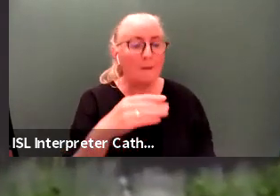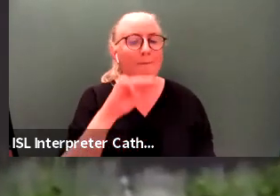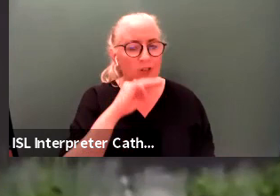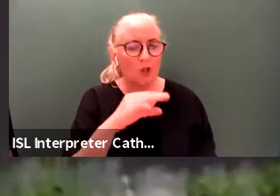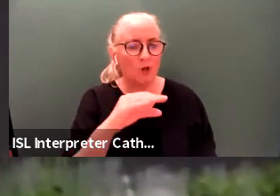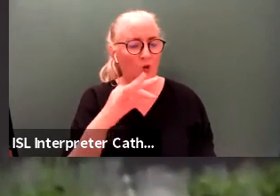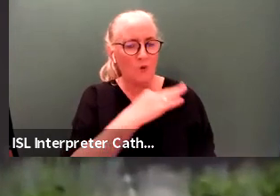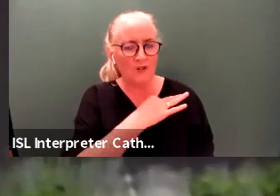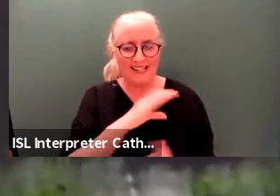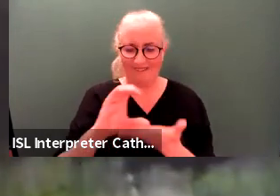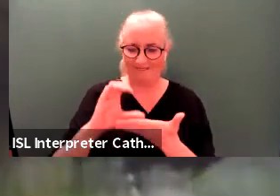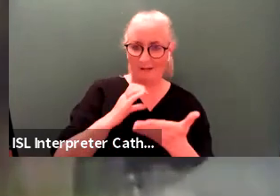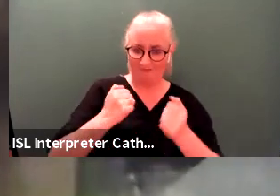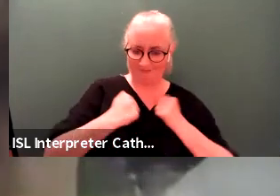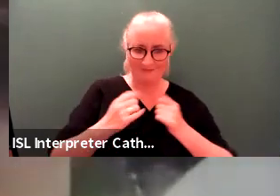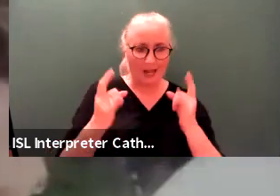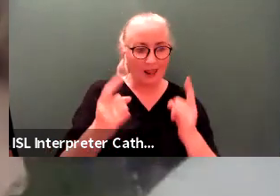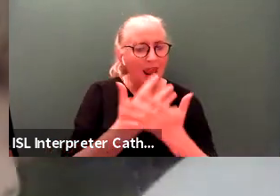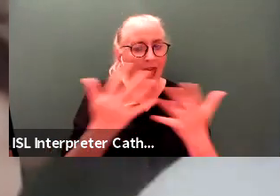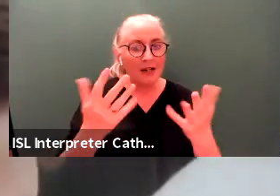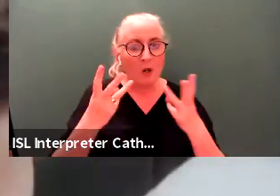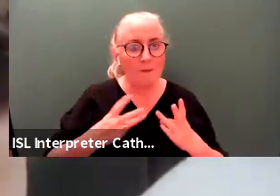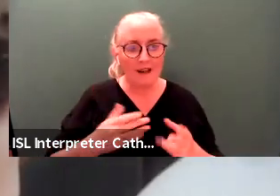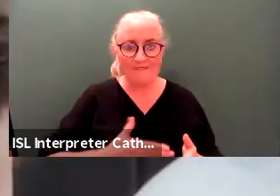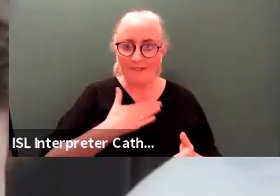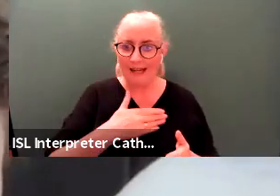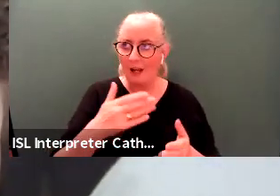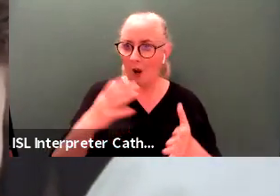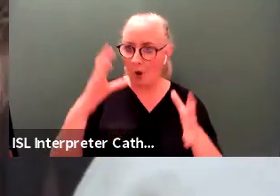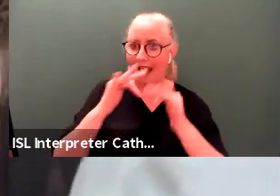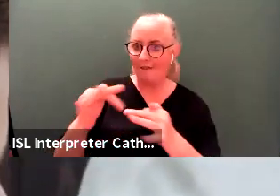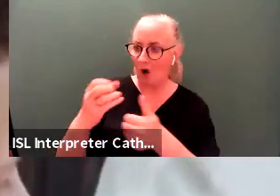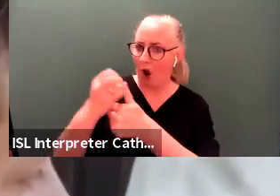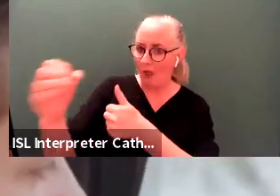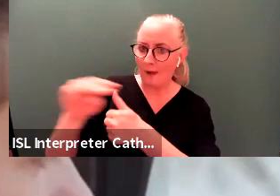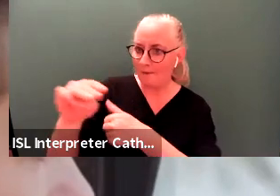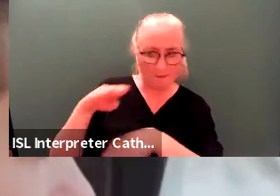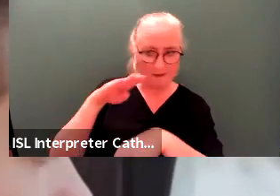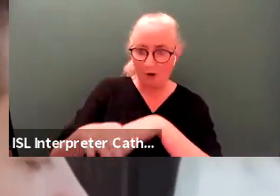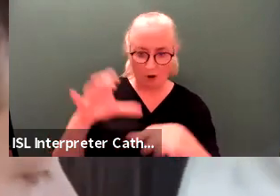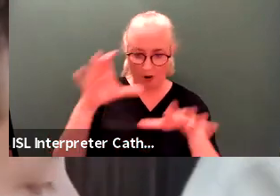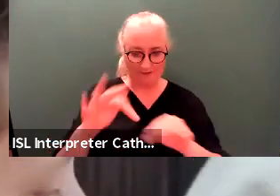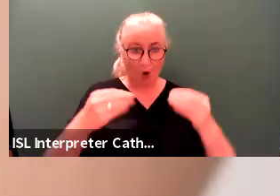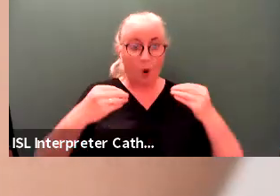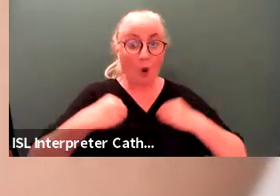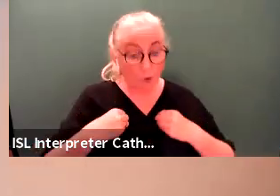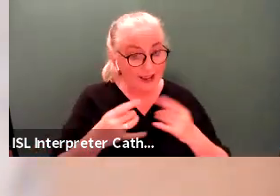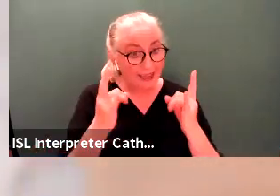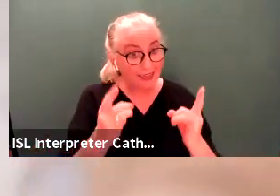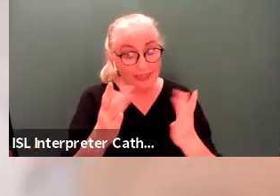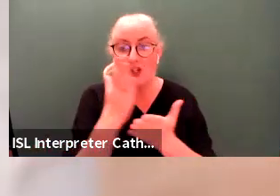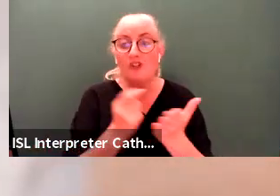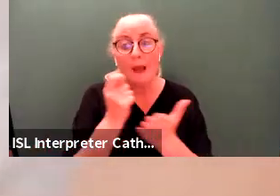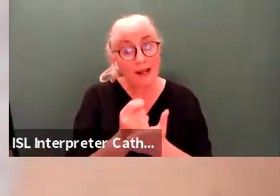health. Lots of women feel obliged to look after other people before they look after their own health. Sometimes that's